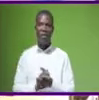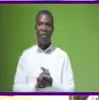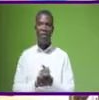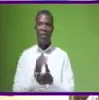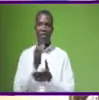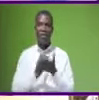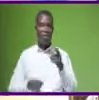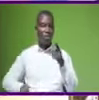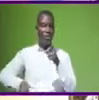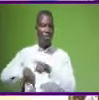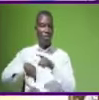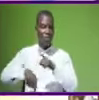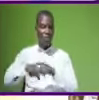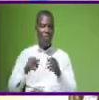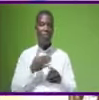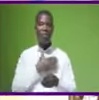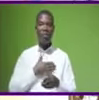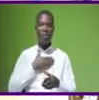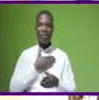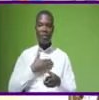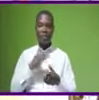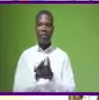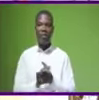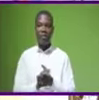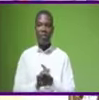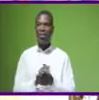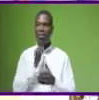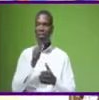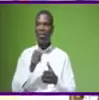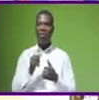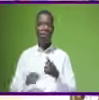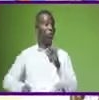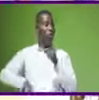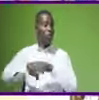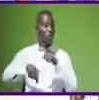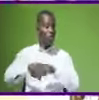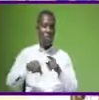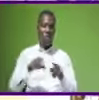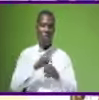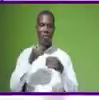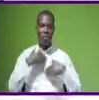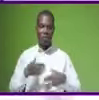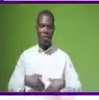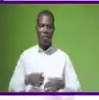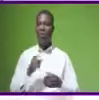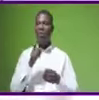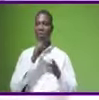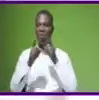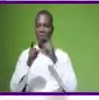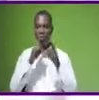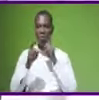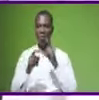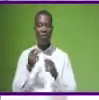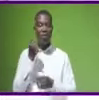Row. Mamma, you'll be a dear. Casa and Tiasia